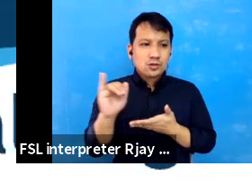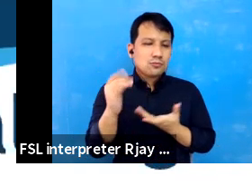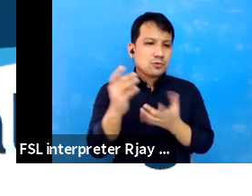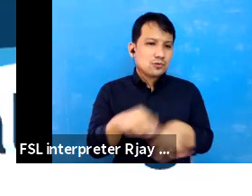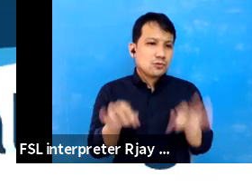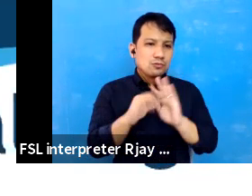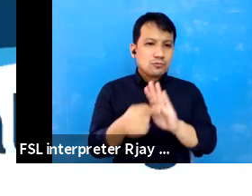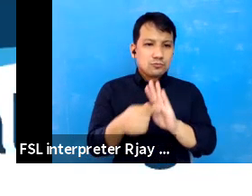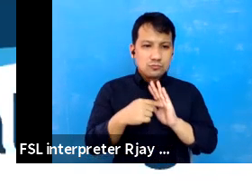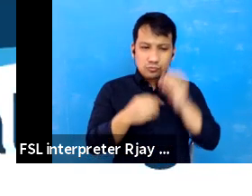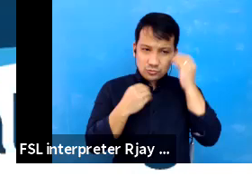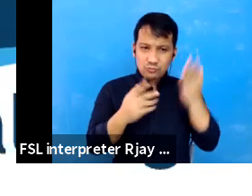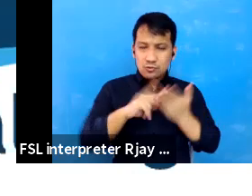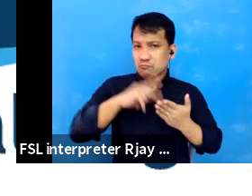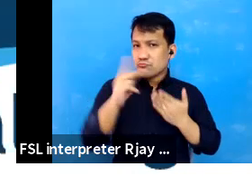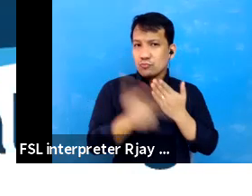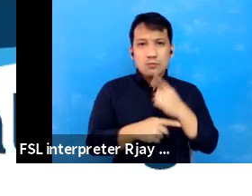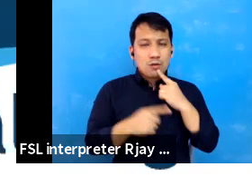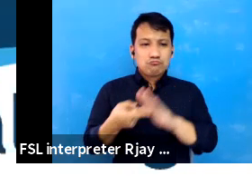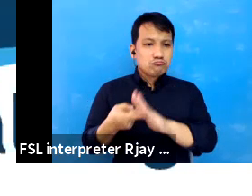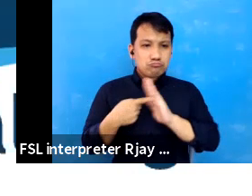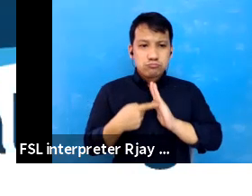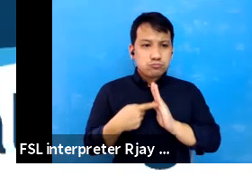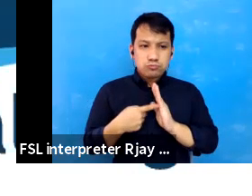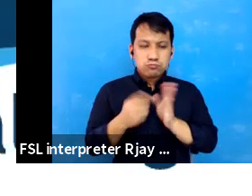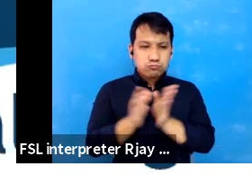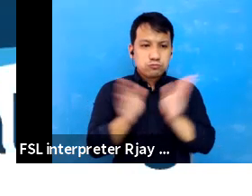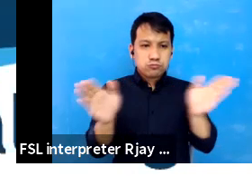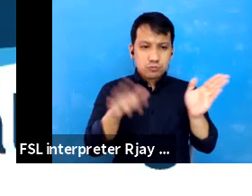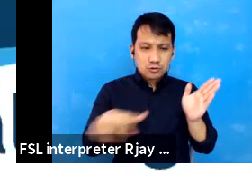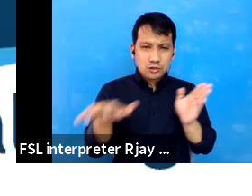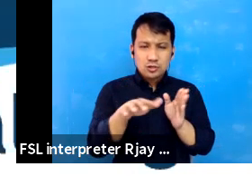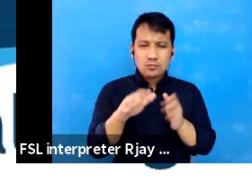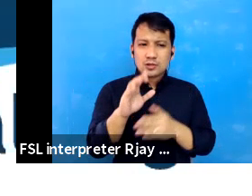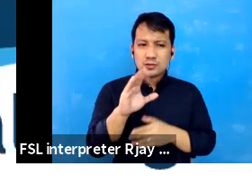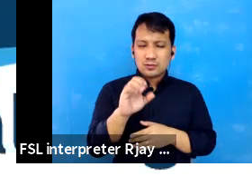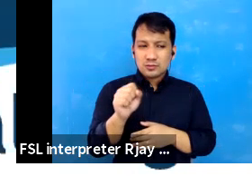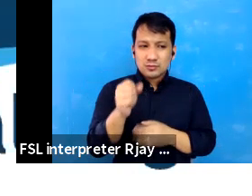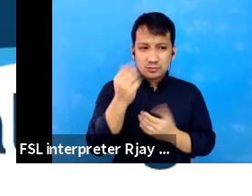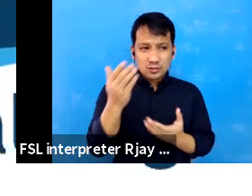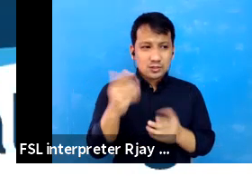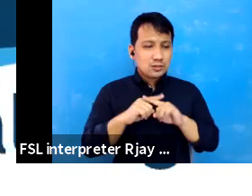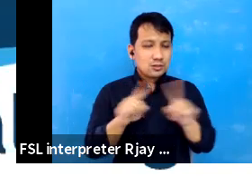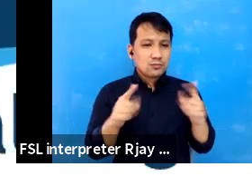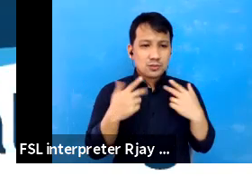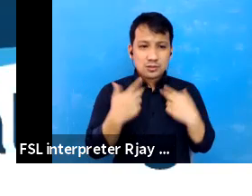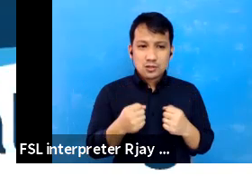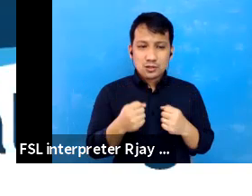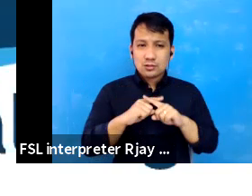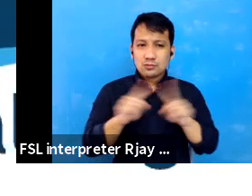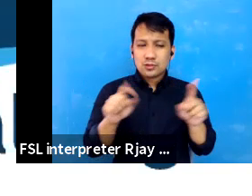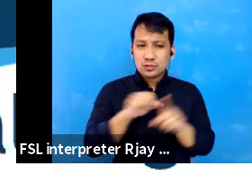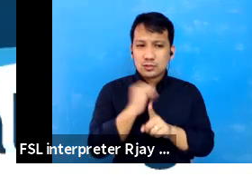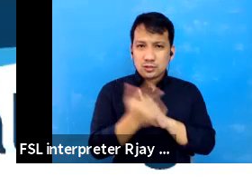mandates with different programmatic requirements and are generally implemented by silos. Iba si health, iba si social work, iba